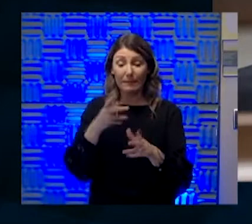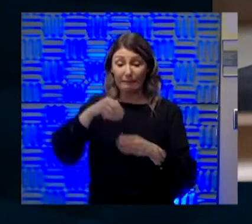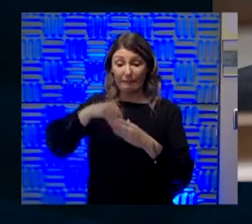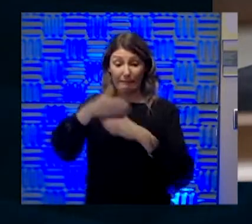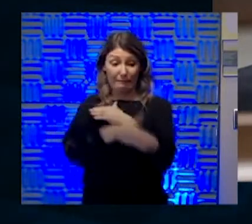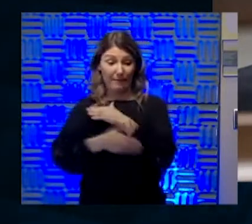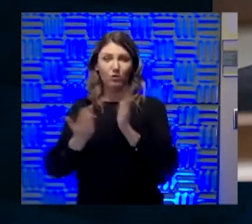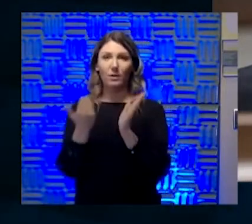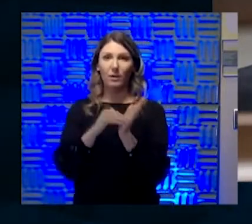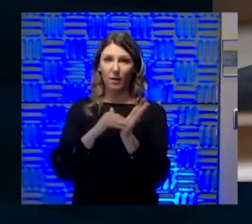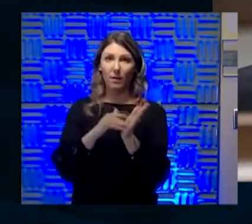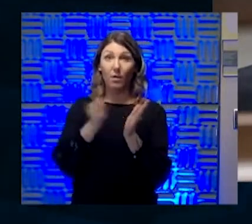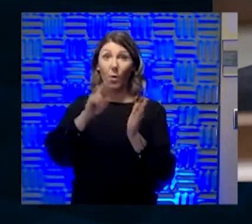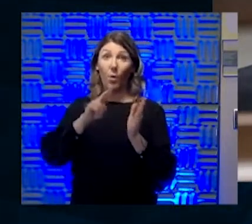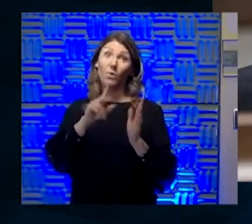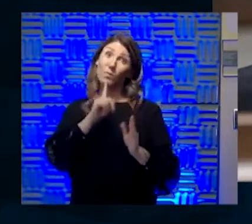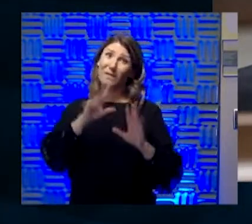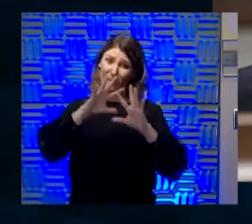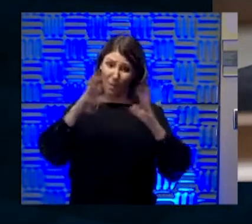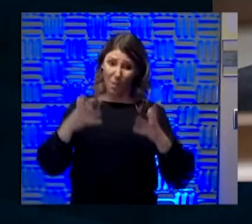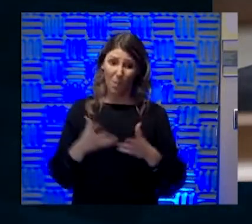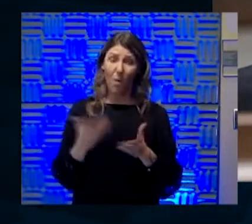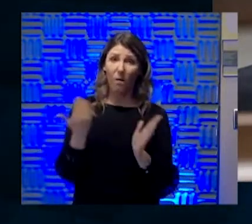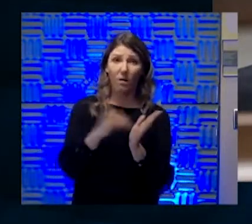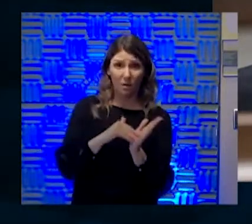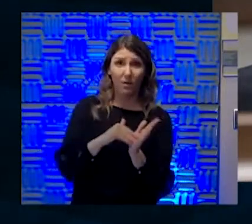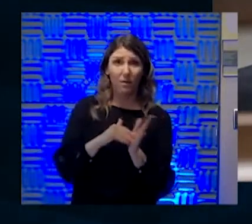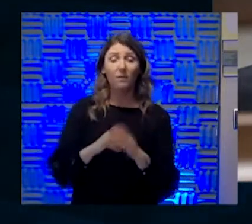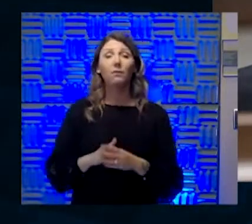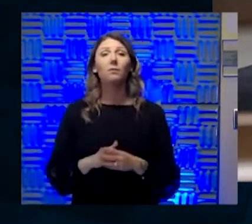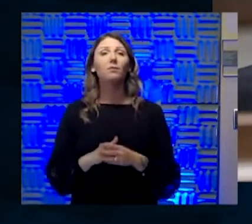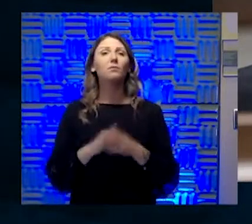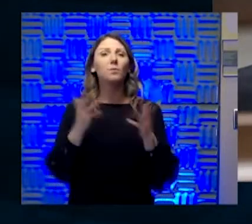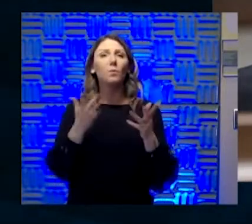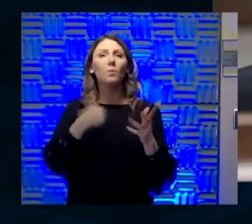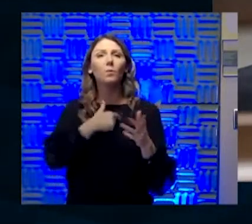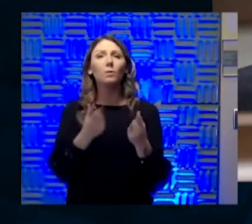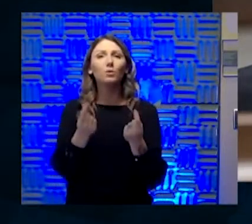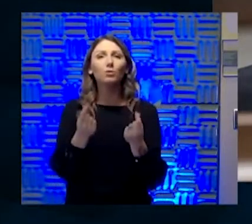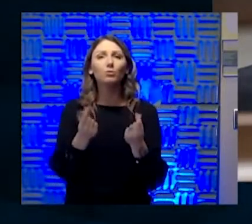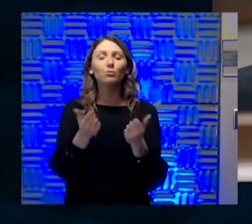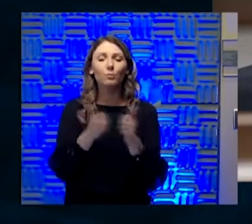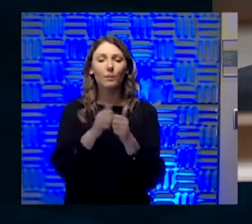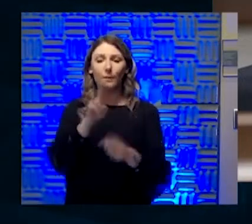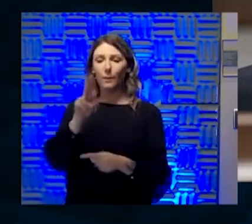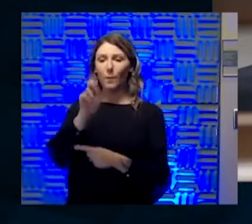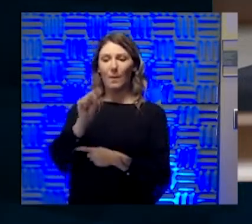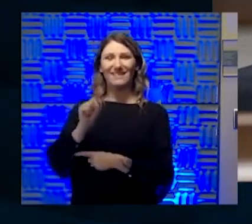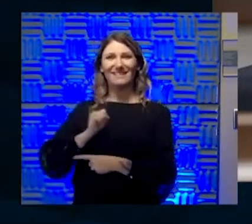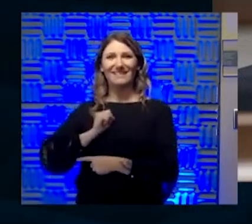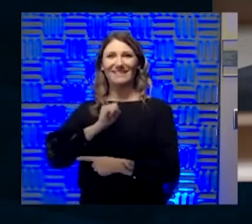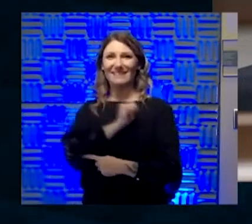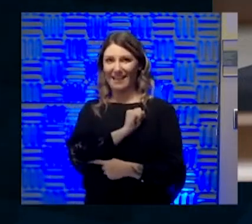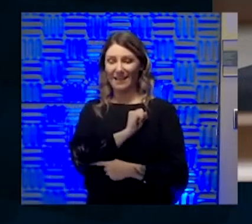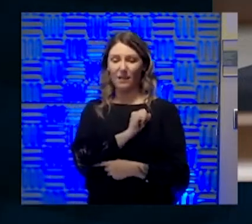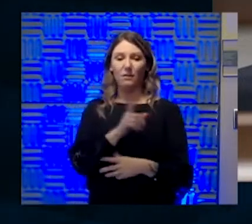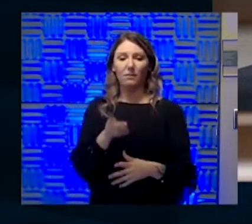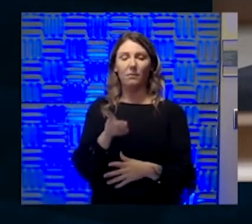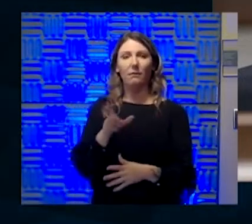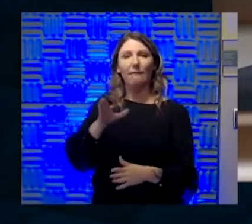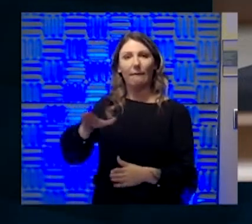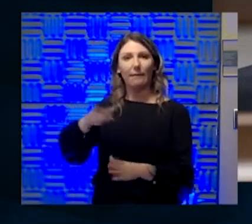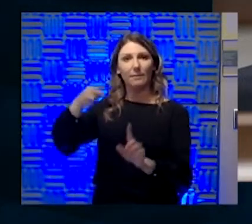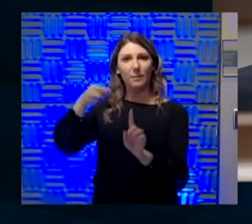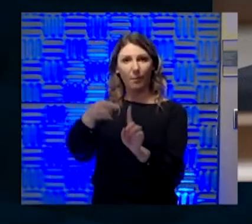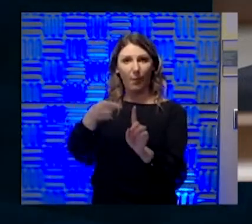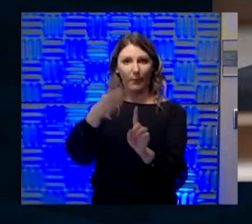country again, or in this world again, with what we do in the United States Senate. His point to me, which I